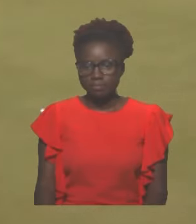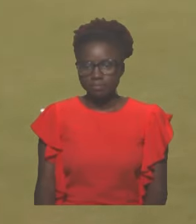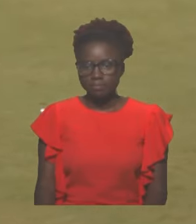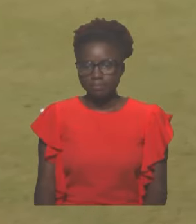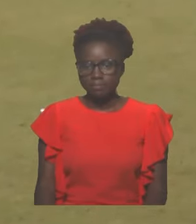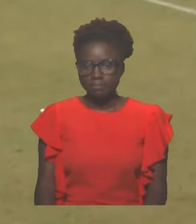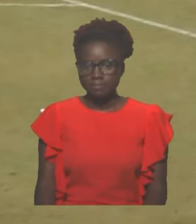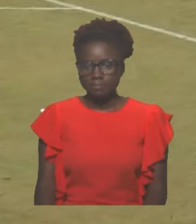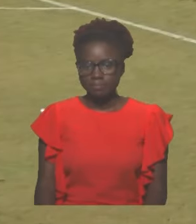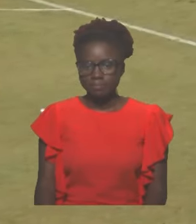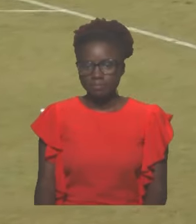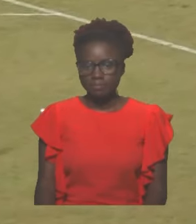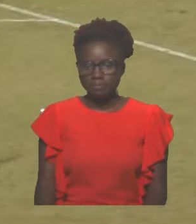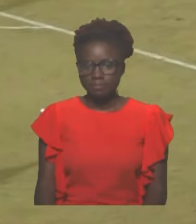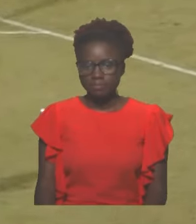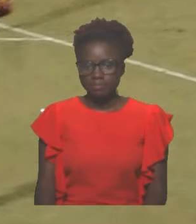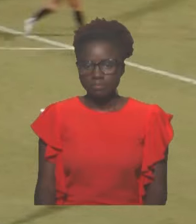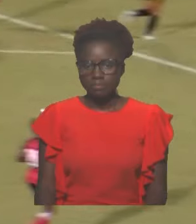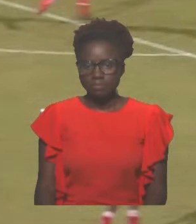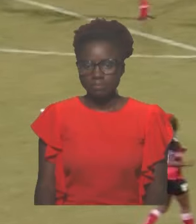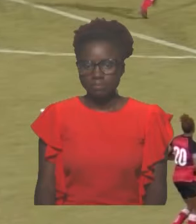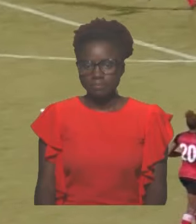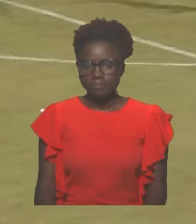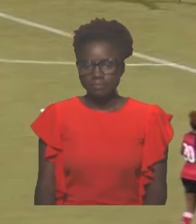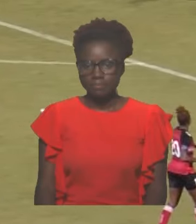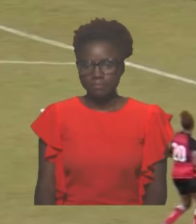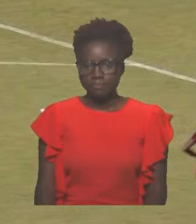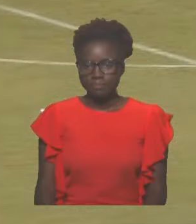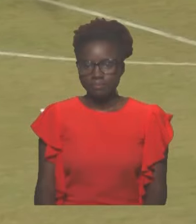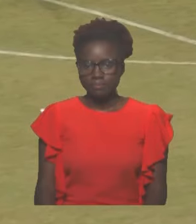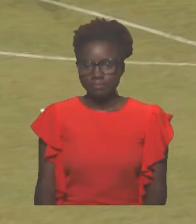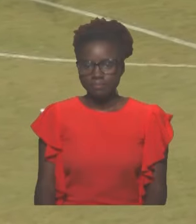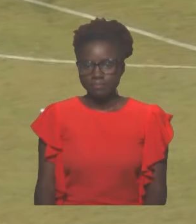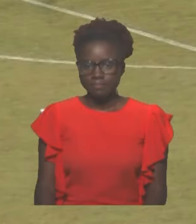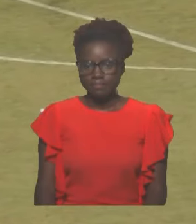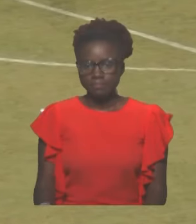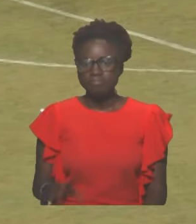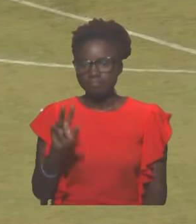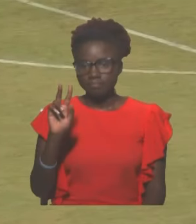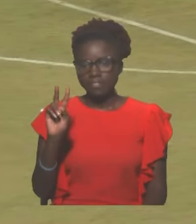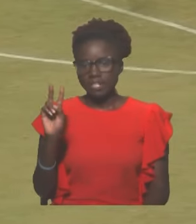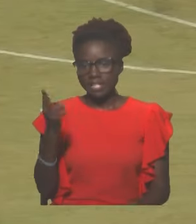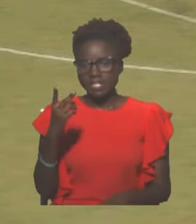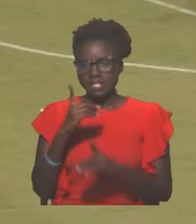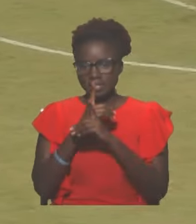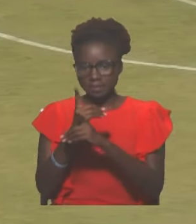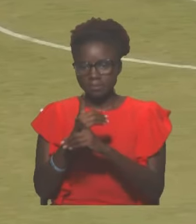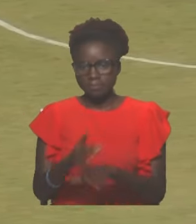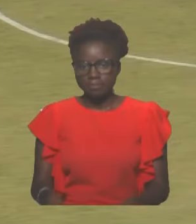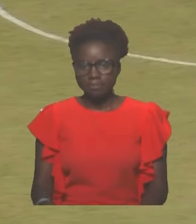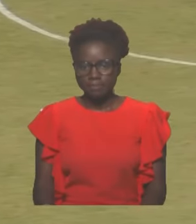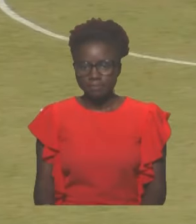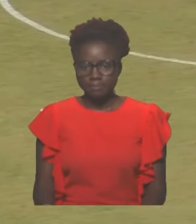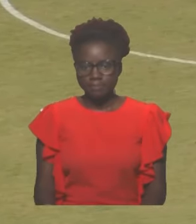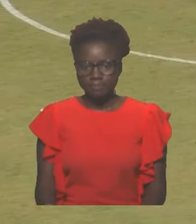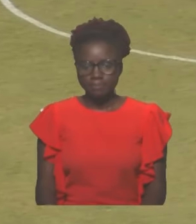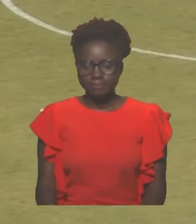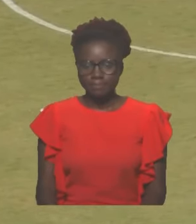keeper Nicolette Craig before her shot rebounded in the path of Brown, who grabbed her second of the evening.